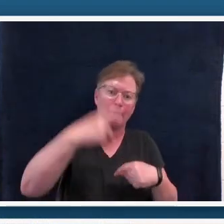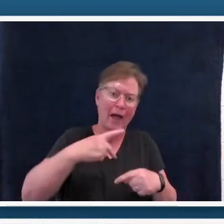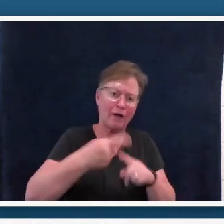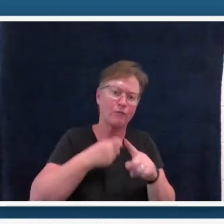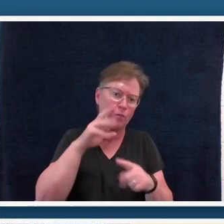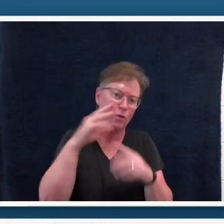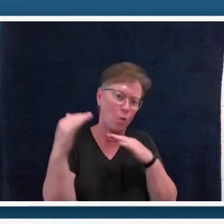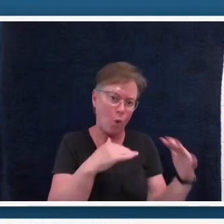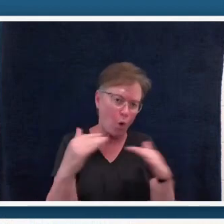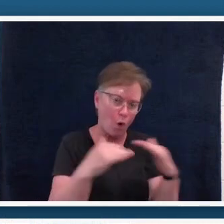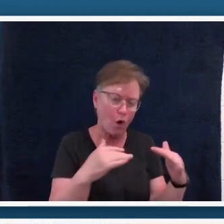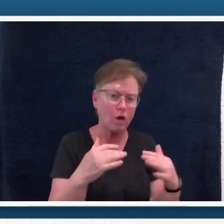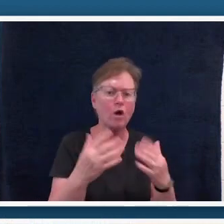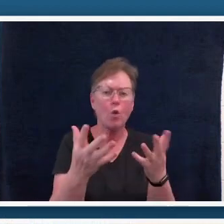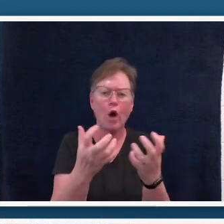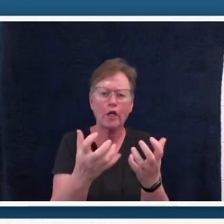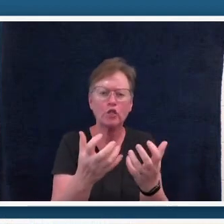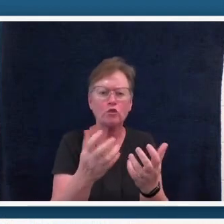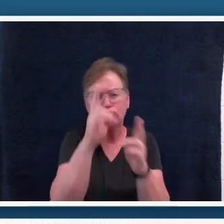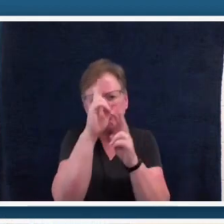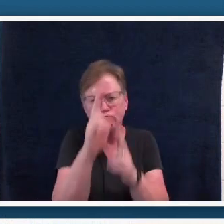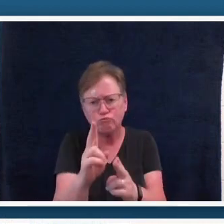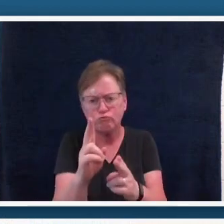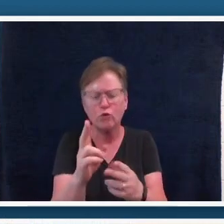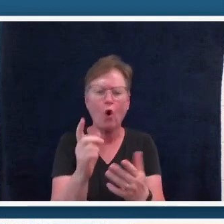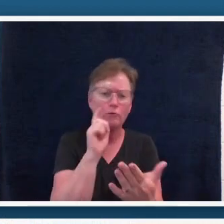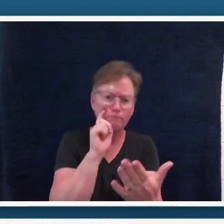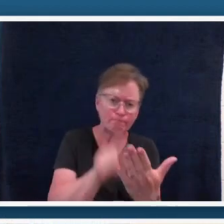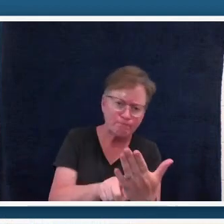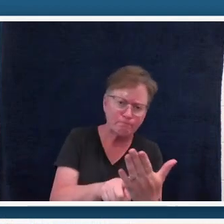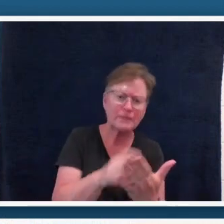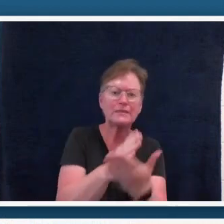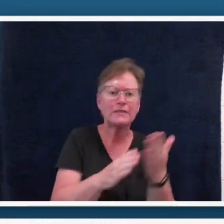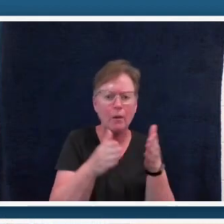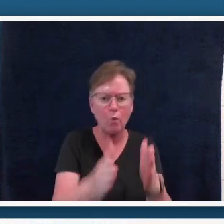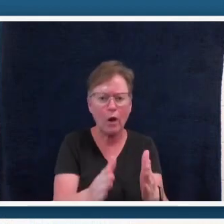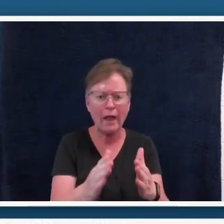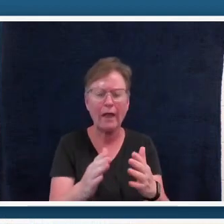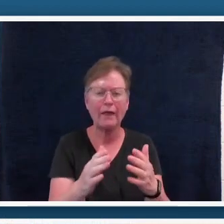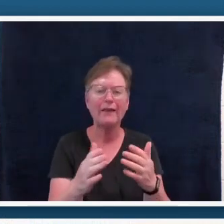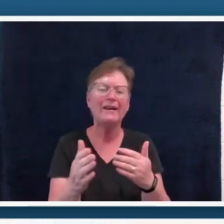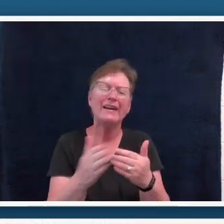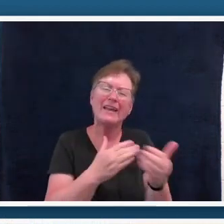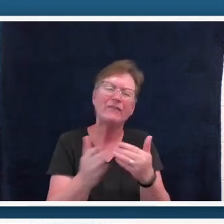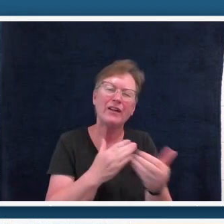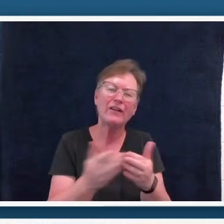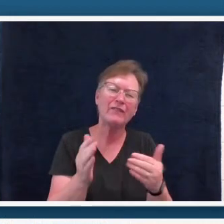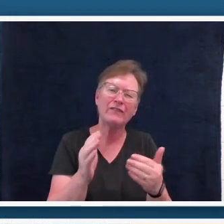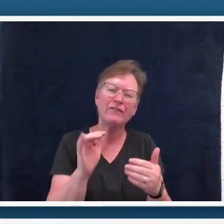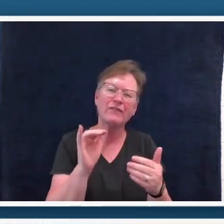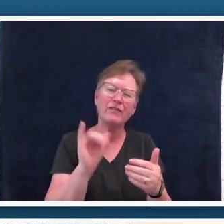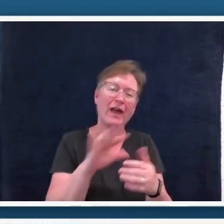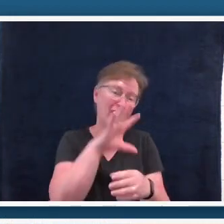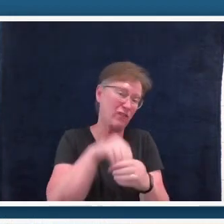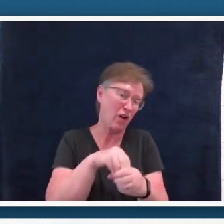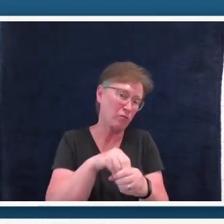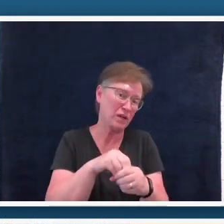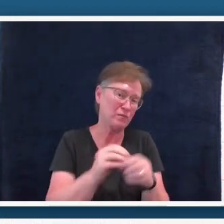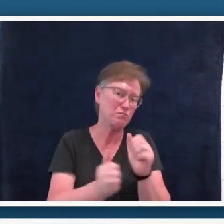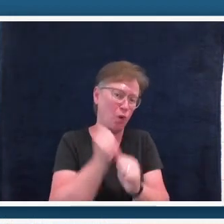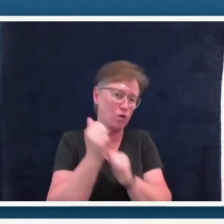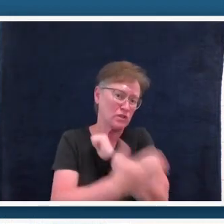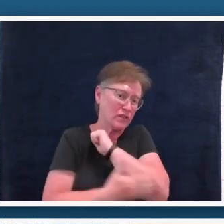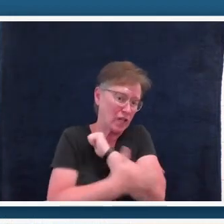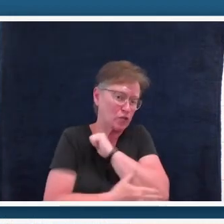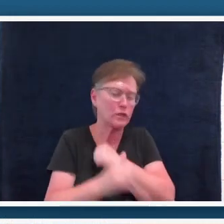have it acknowledged or honored in some way, even if it wasn't an involvement that most of the country agreed with. It's still